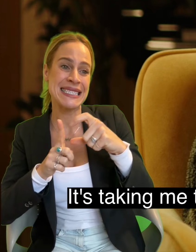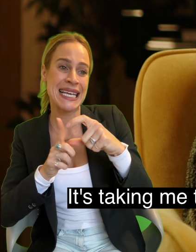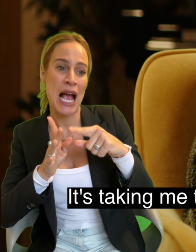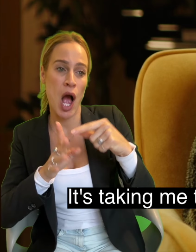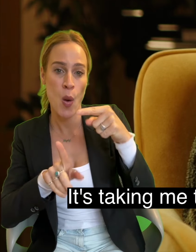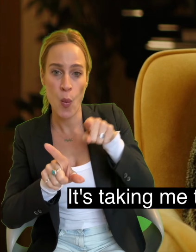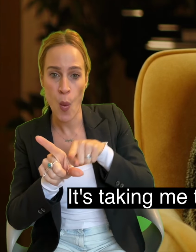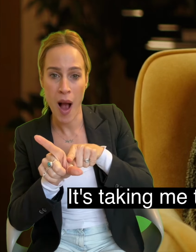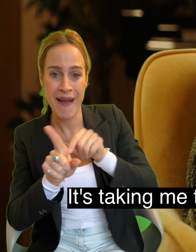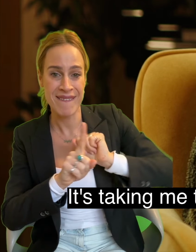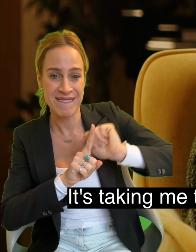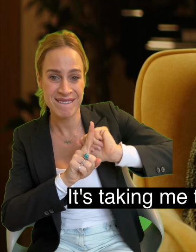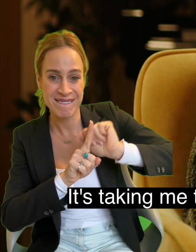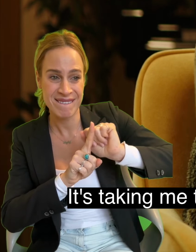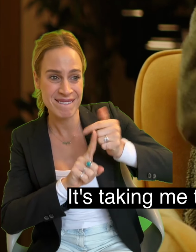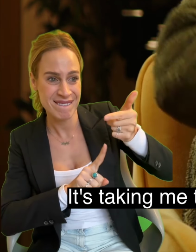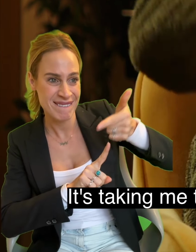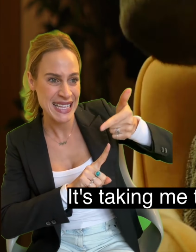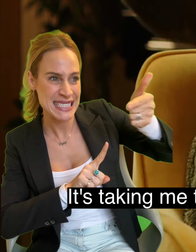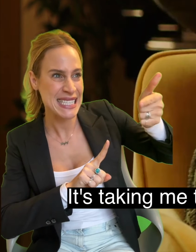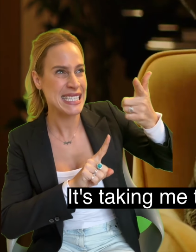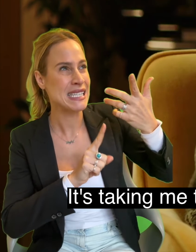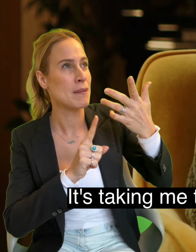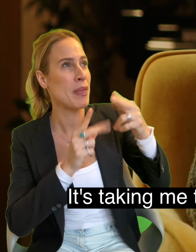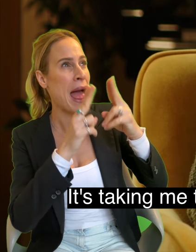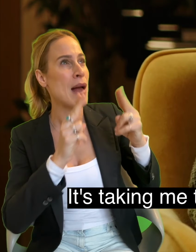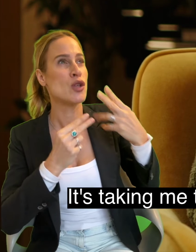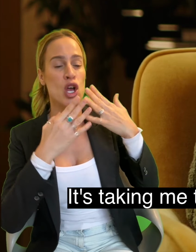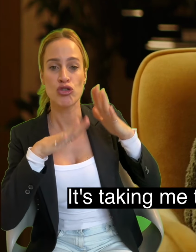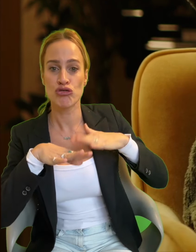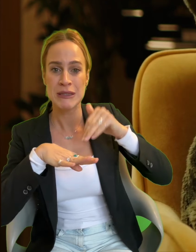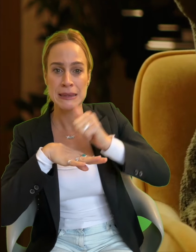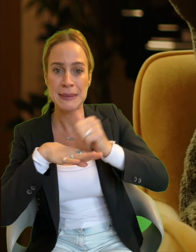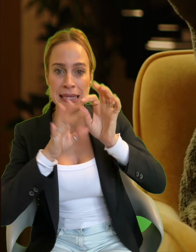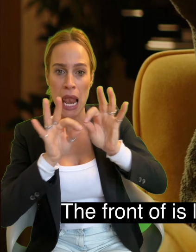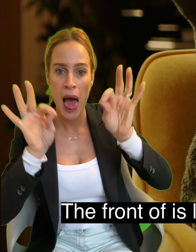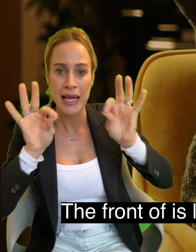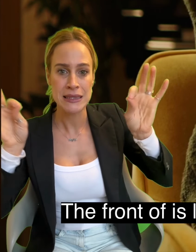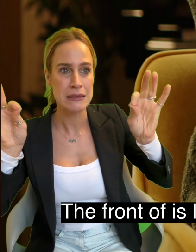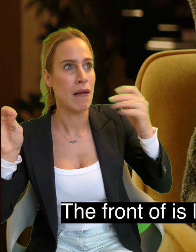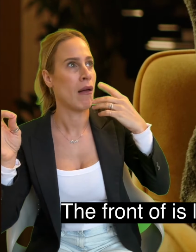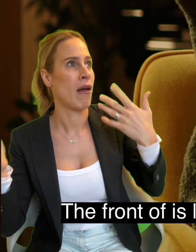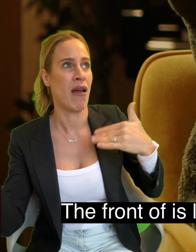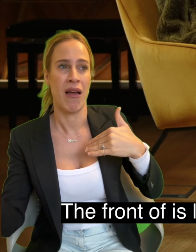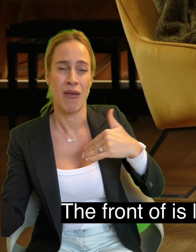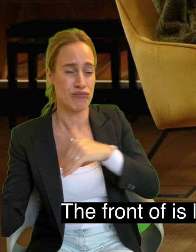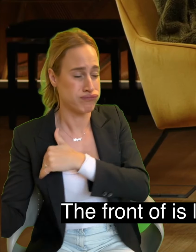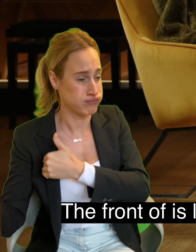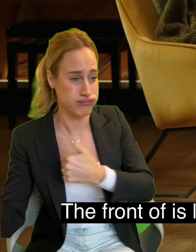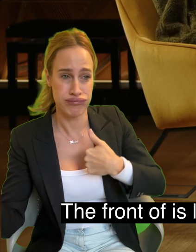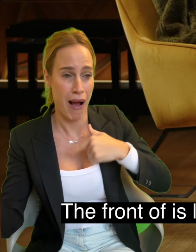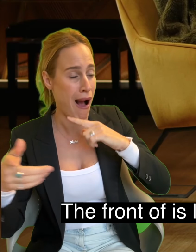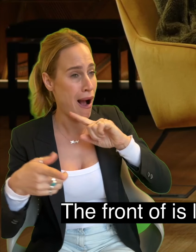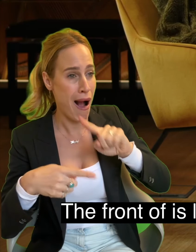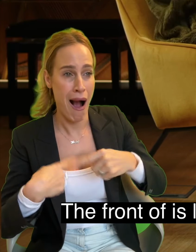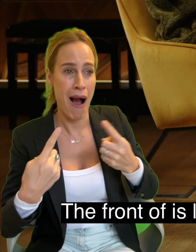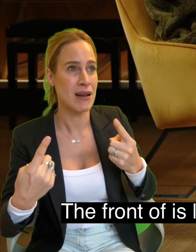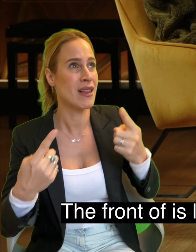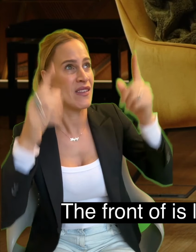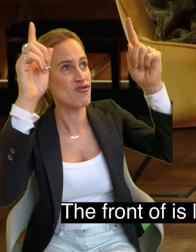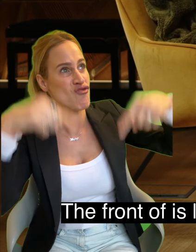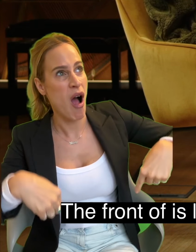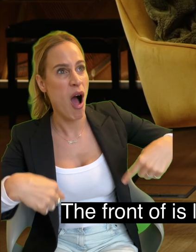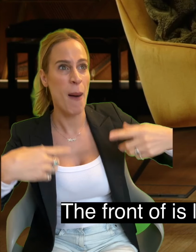Yeah. It's taking me 3 weeks to put these lights up on like the Christmas lights that I've got around my house. The front of them, it's like they've